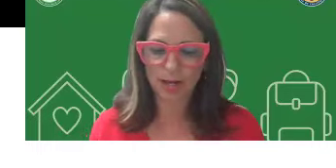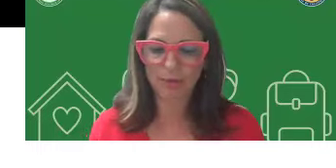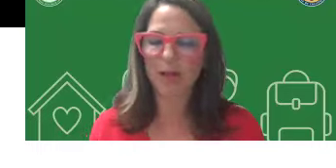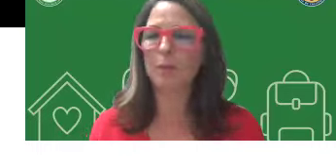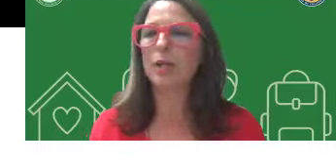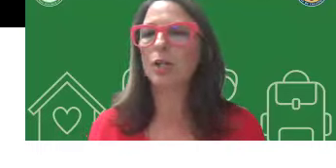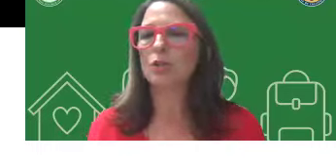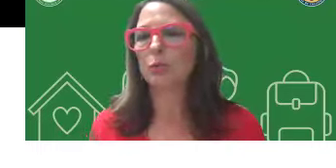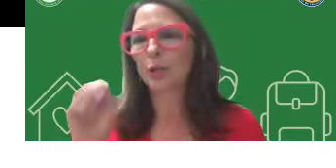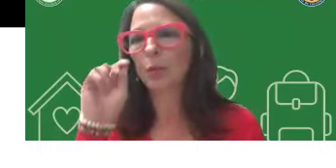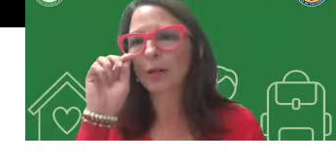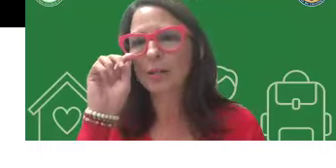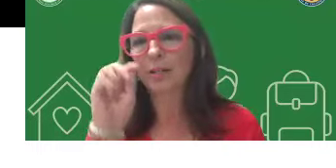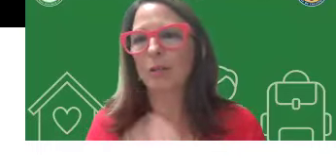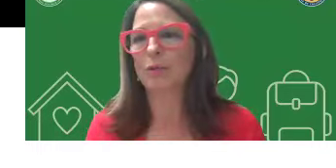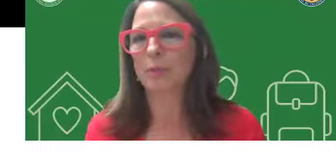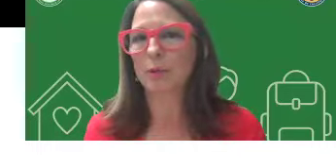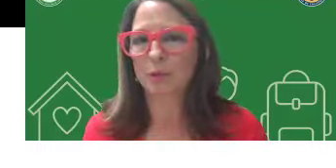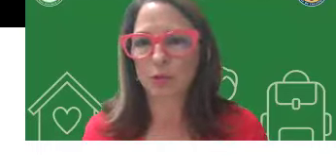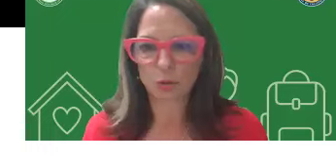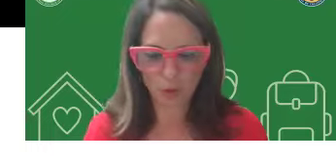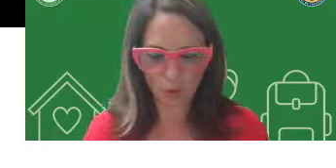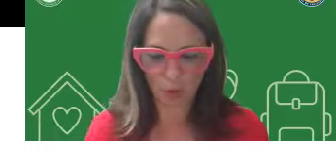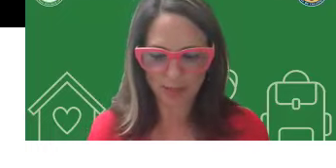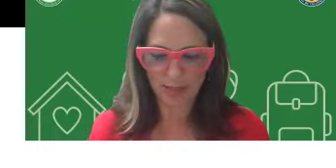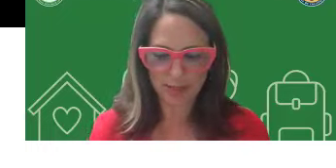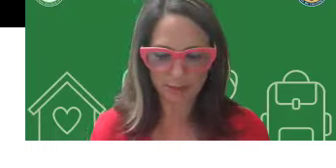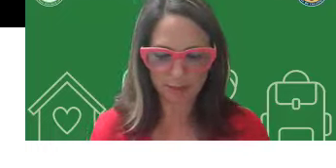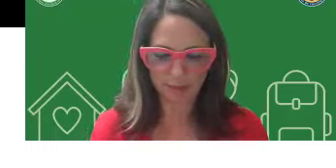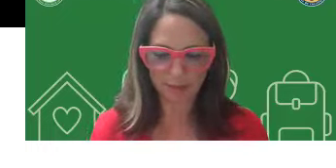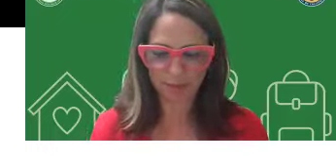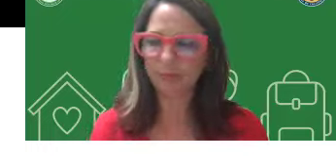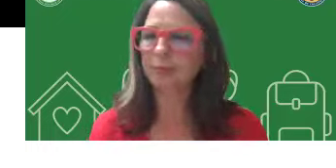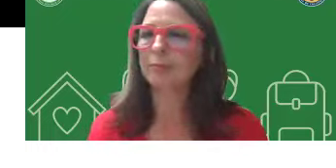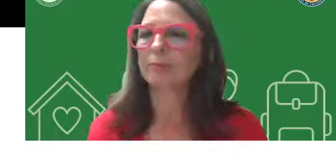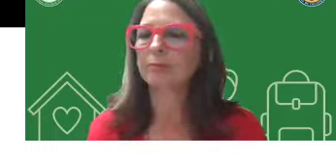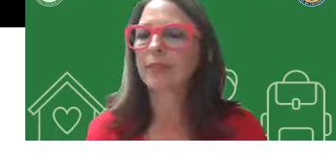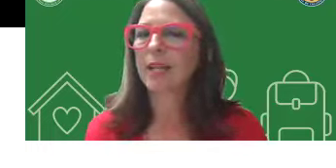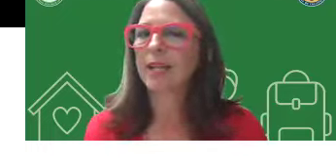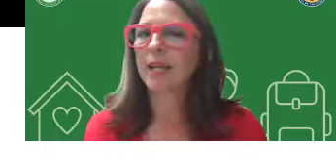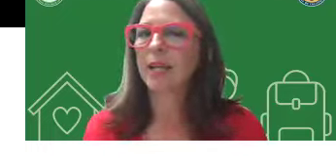you can choose to have them to bring awareness in November to youth homelessness.